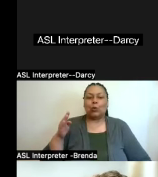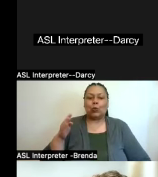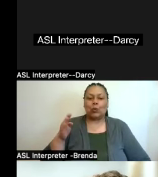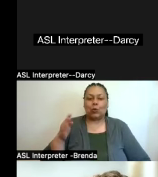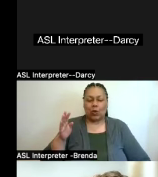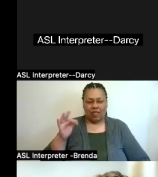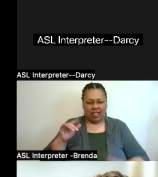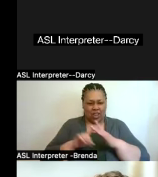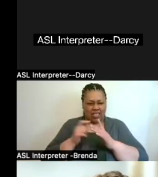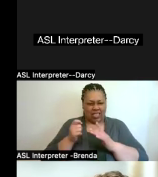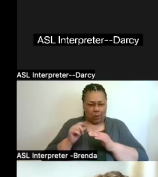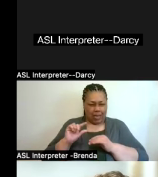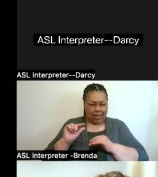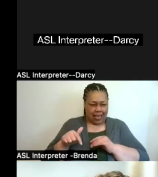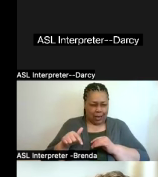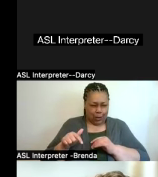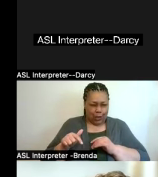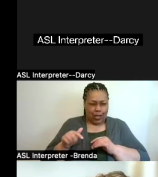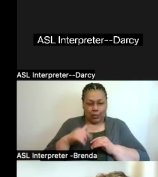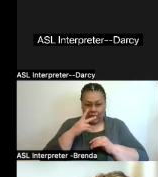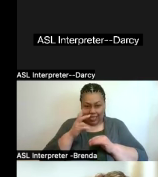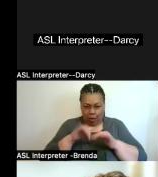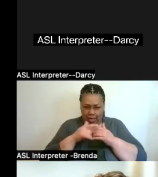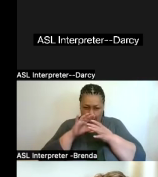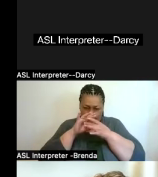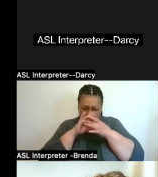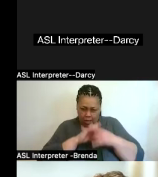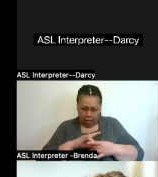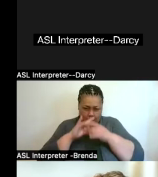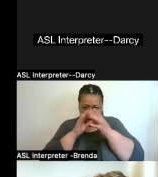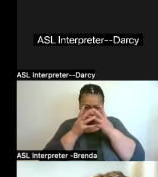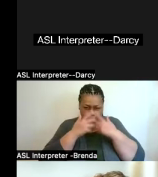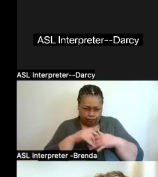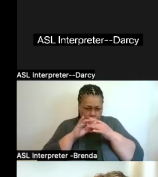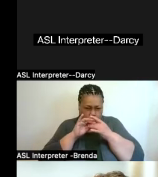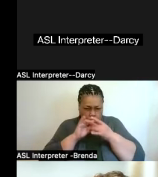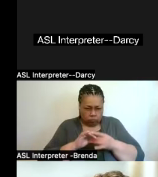bit later. And you can see how that corroborates the Finder estimates